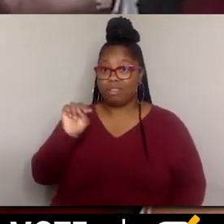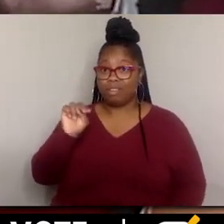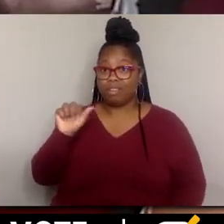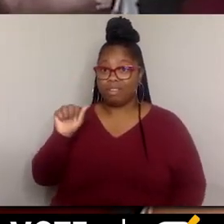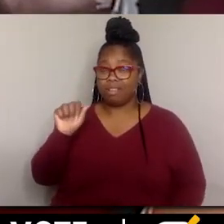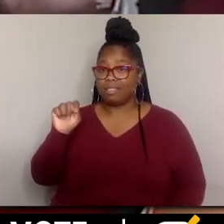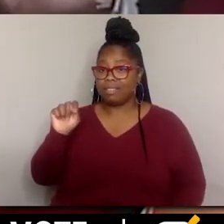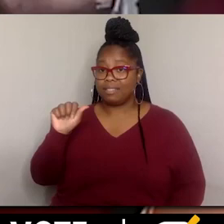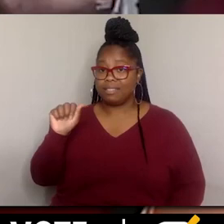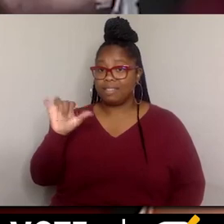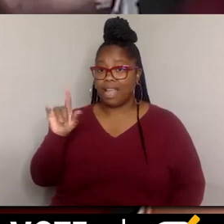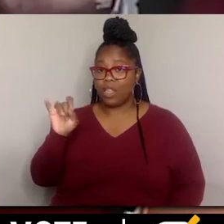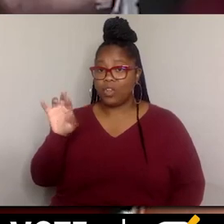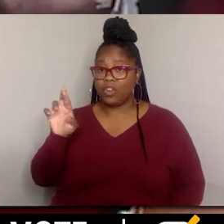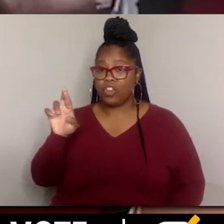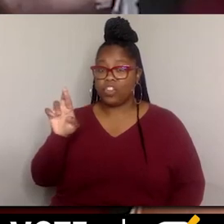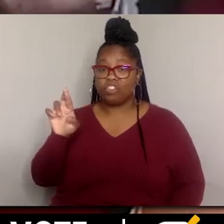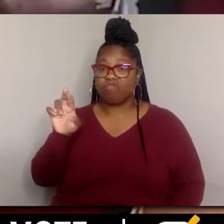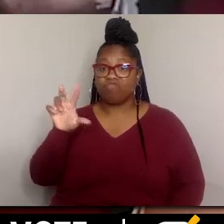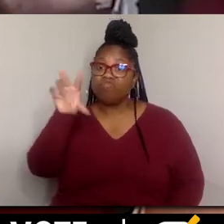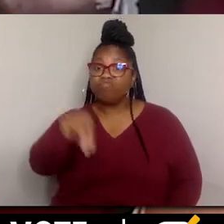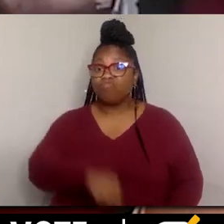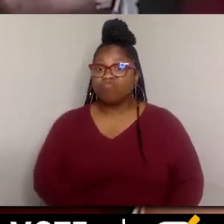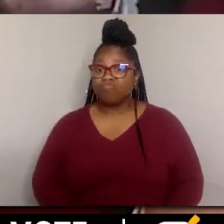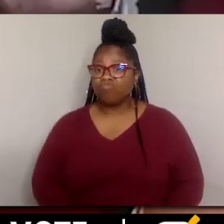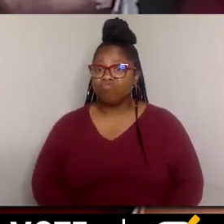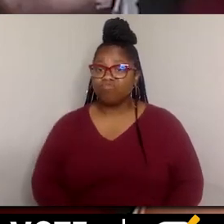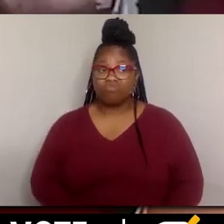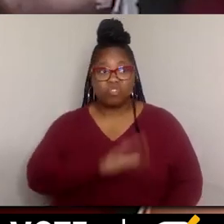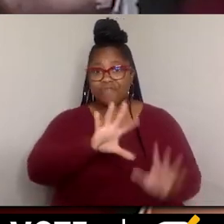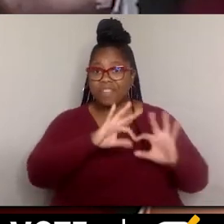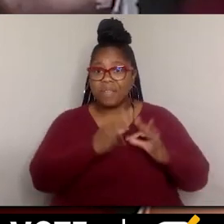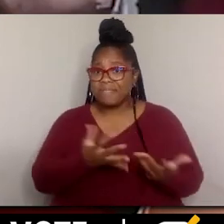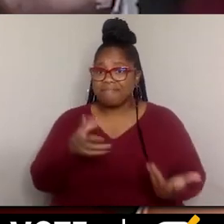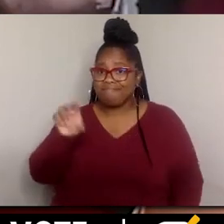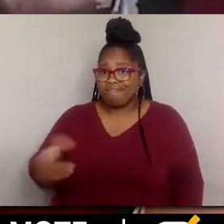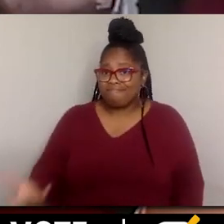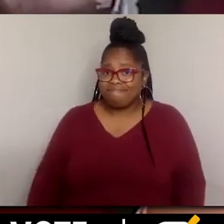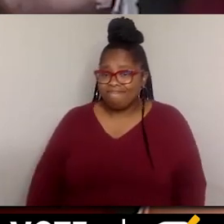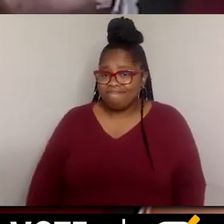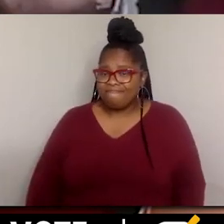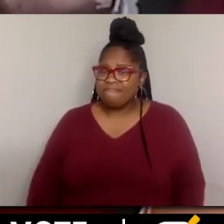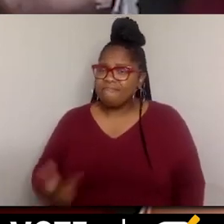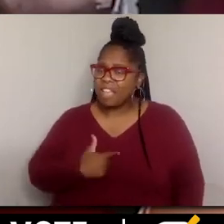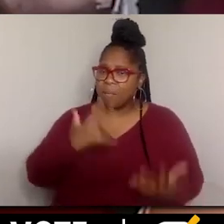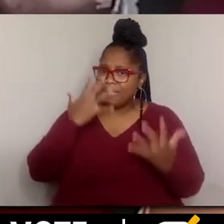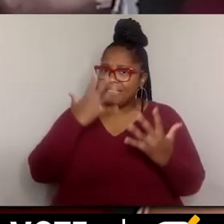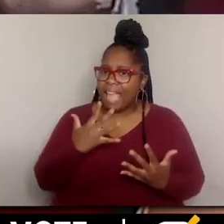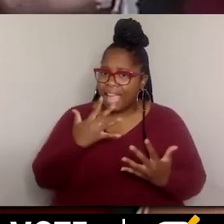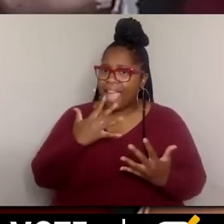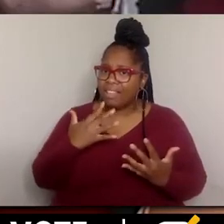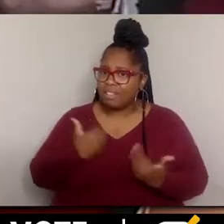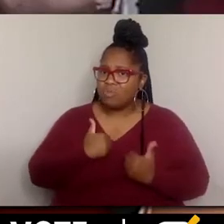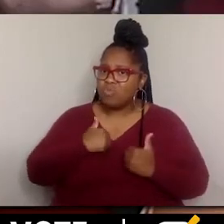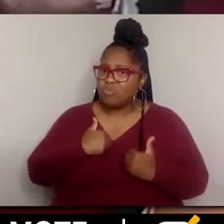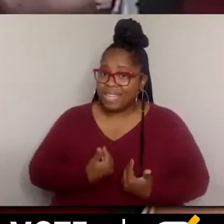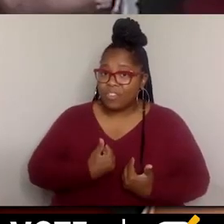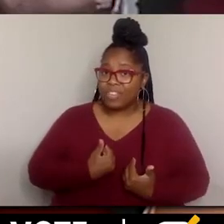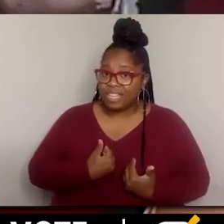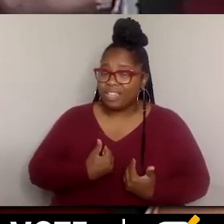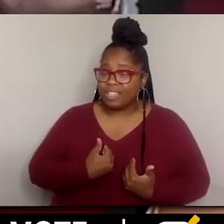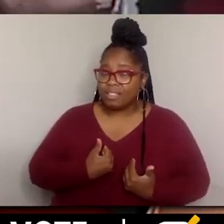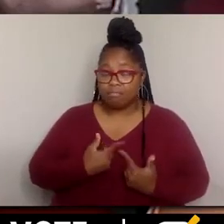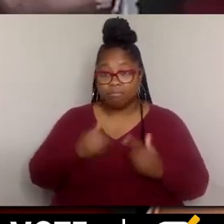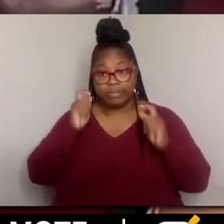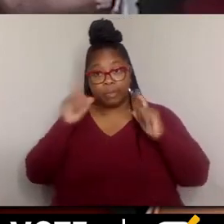family. I'm saddened and weary, but not surprised over the lack of